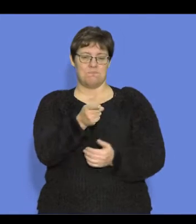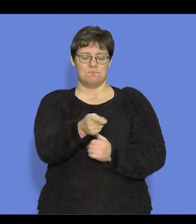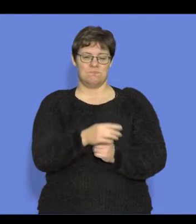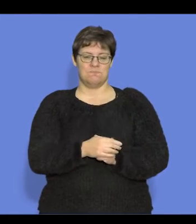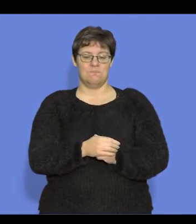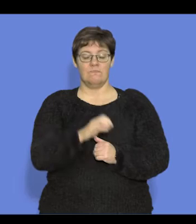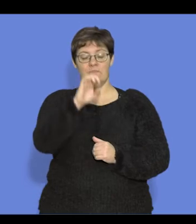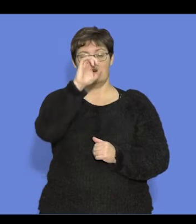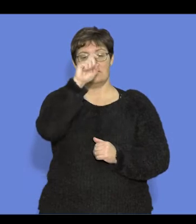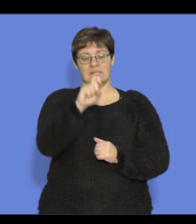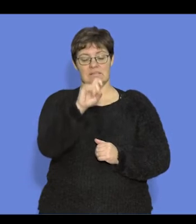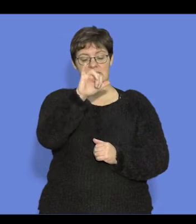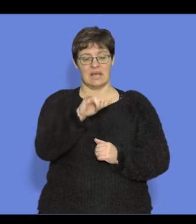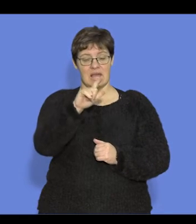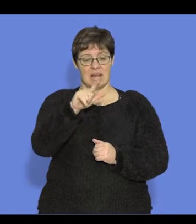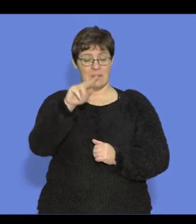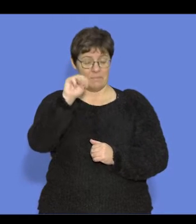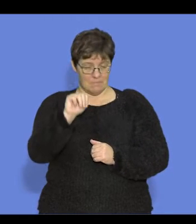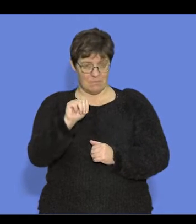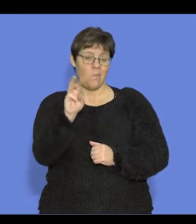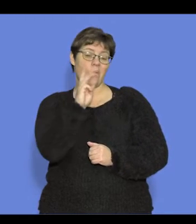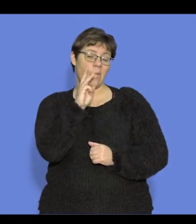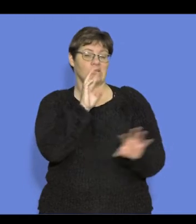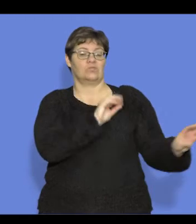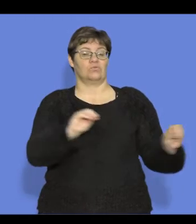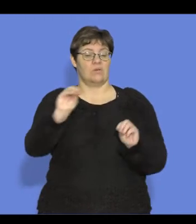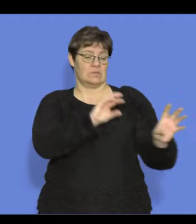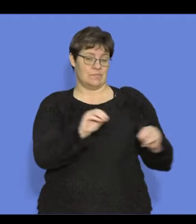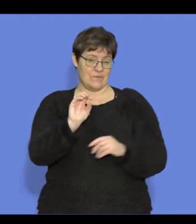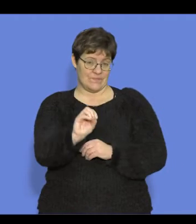xylem transports water.